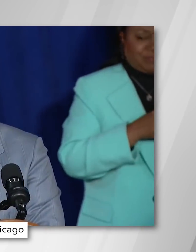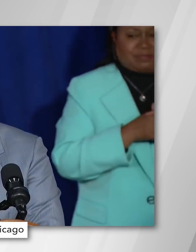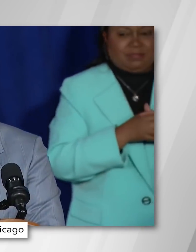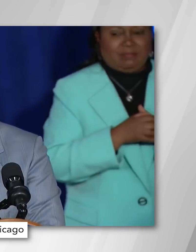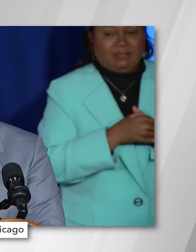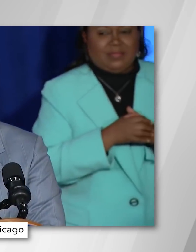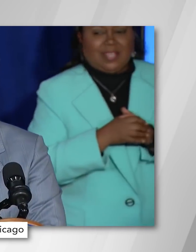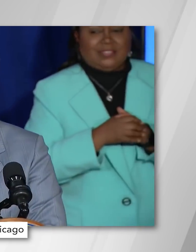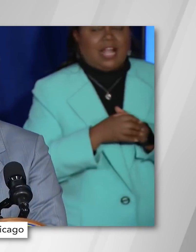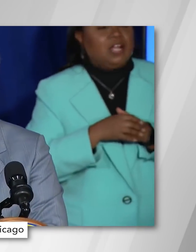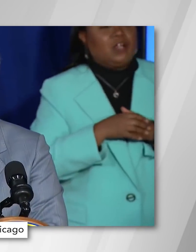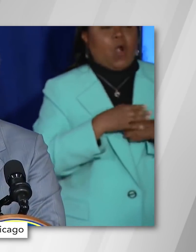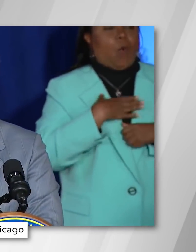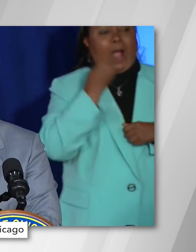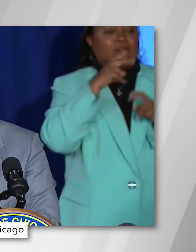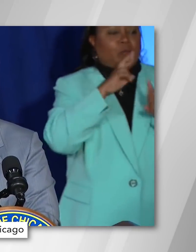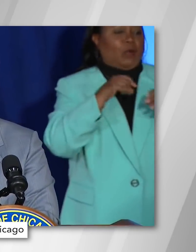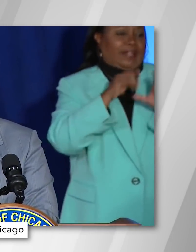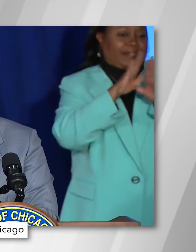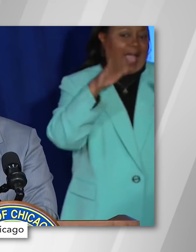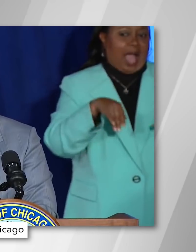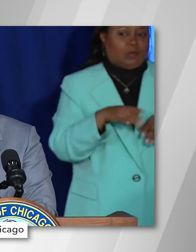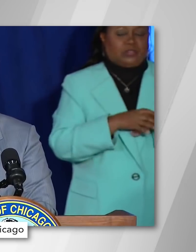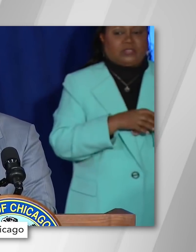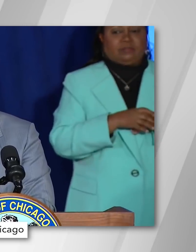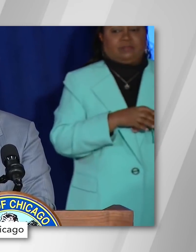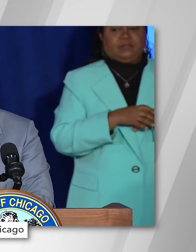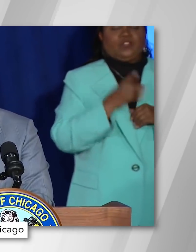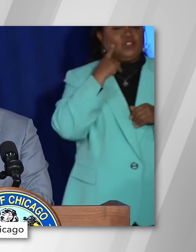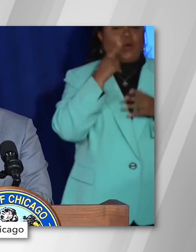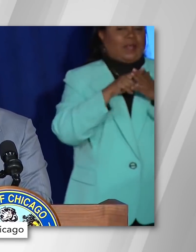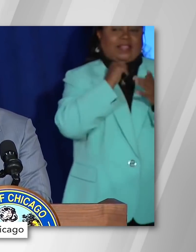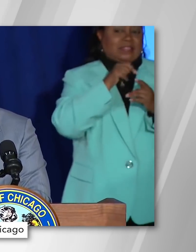Okay. White reporter in the house. So you know what?